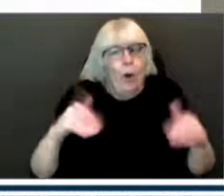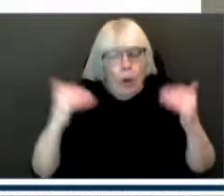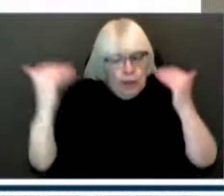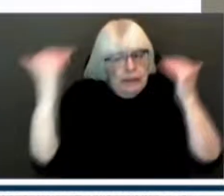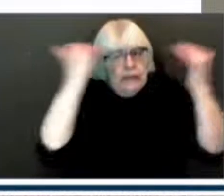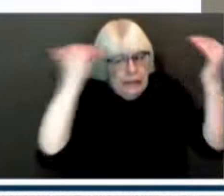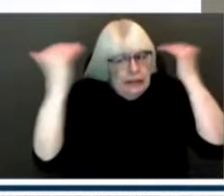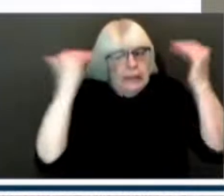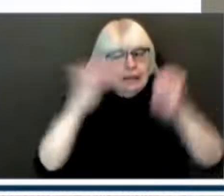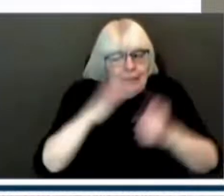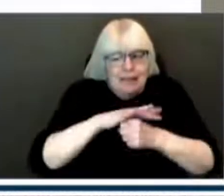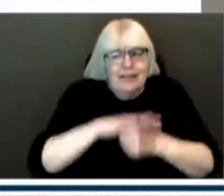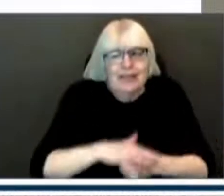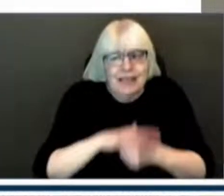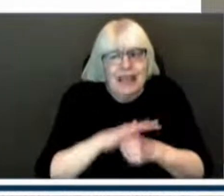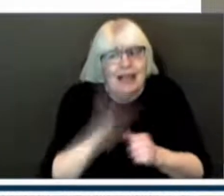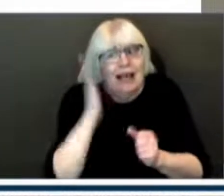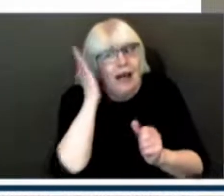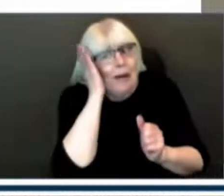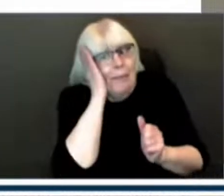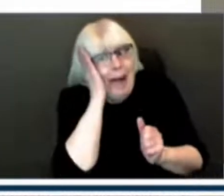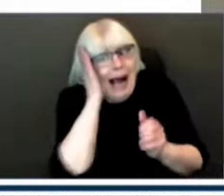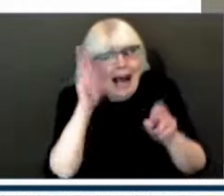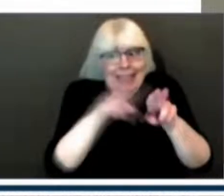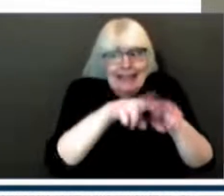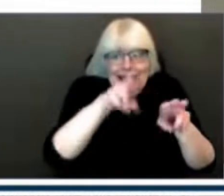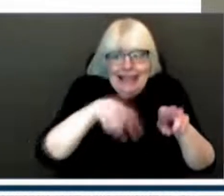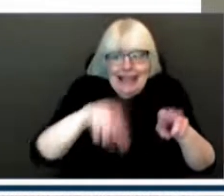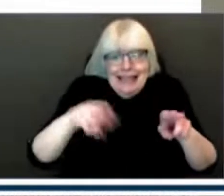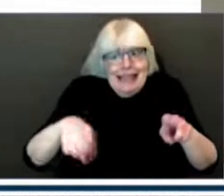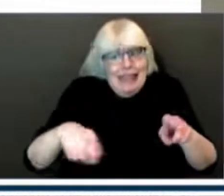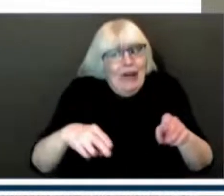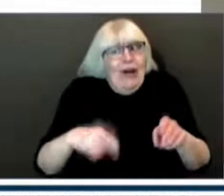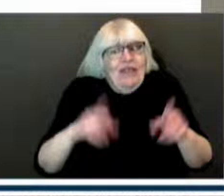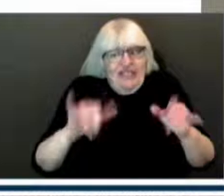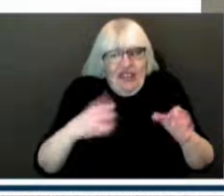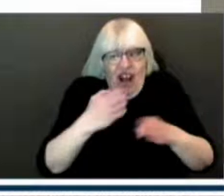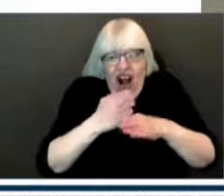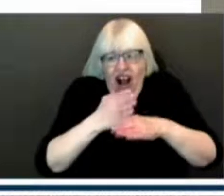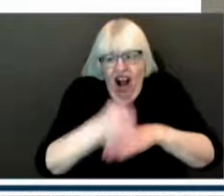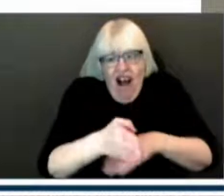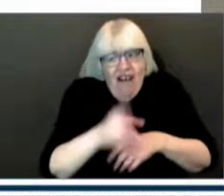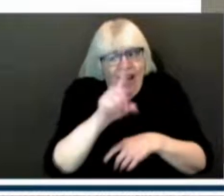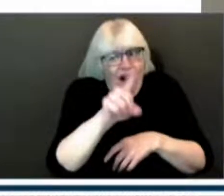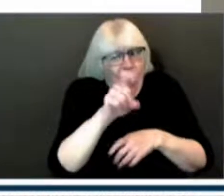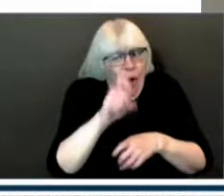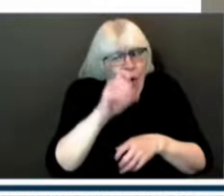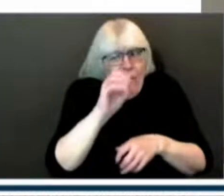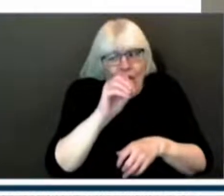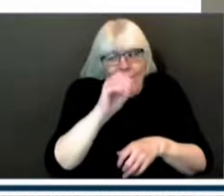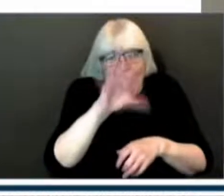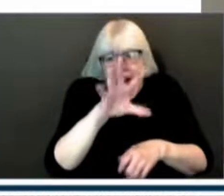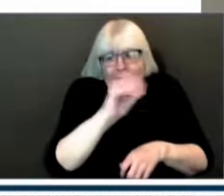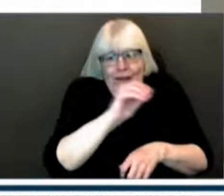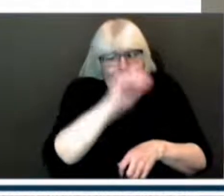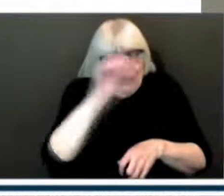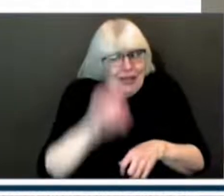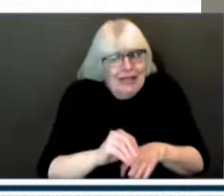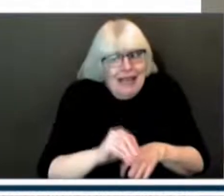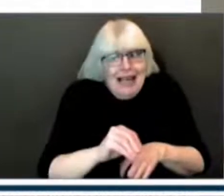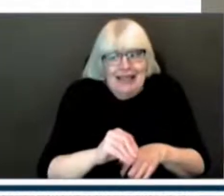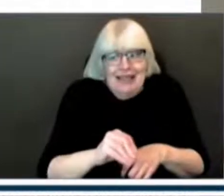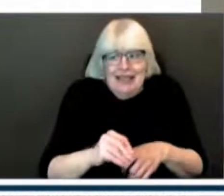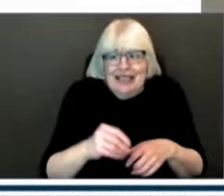over 105%. So we need to do what we can to help ease that pressure. Omicron,